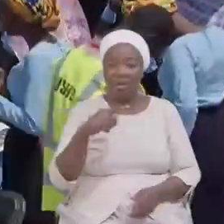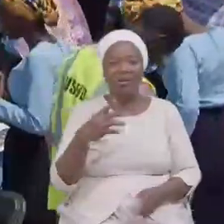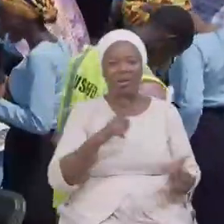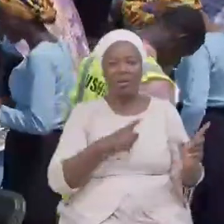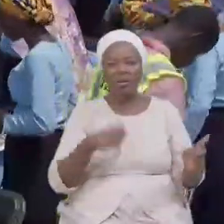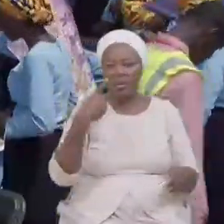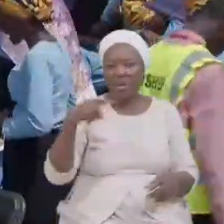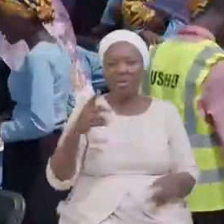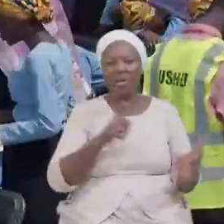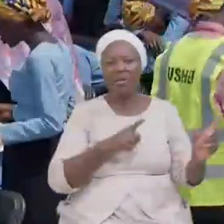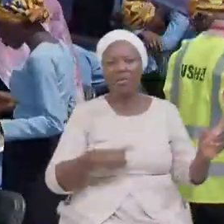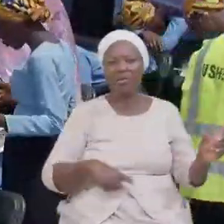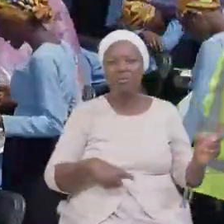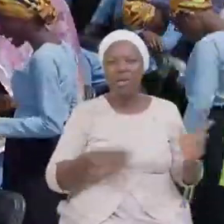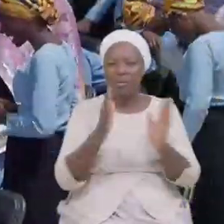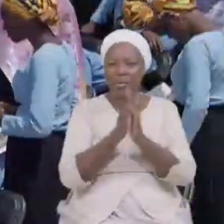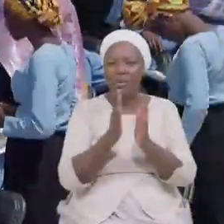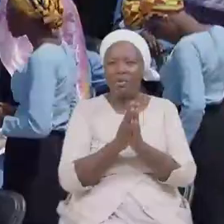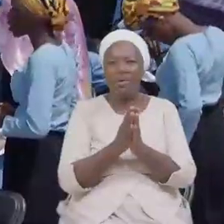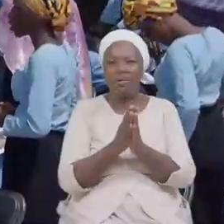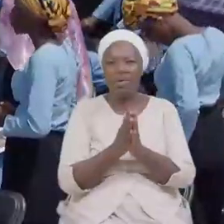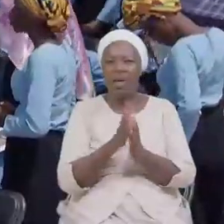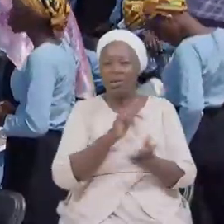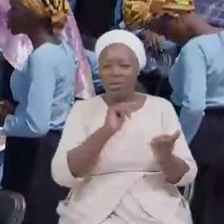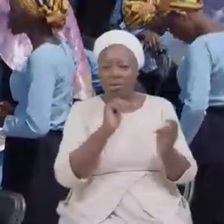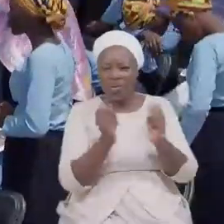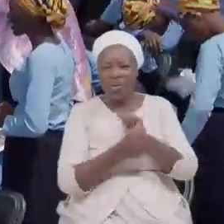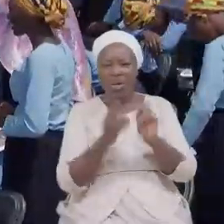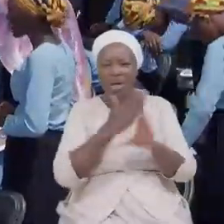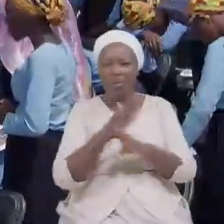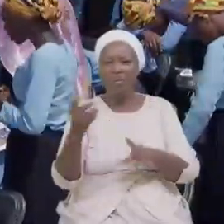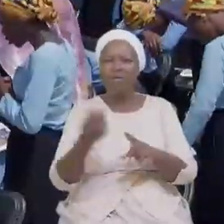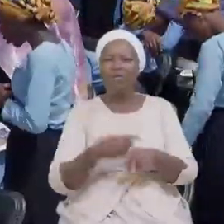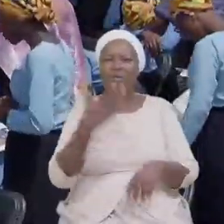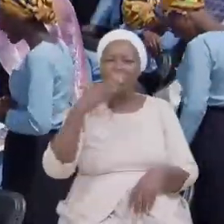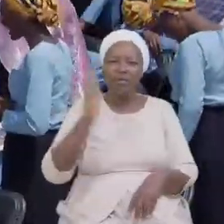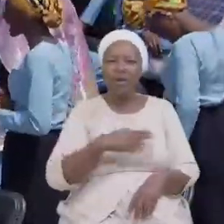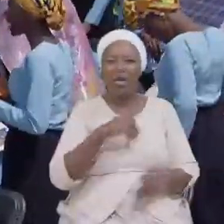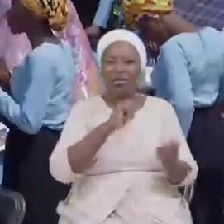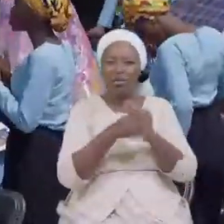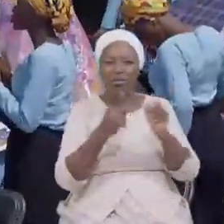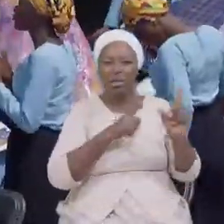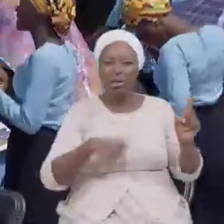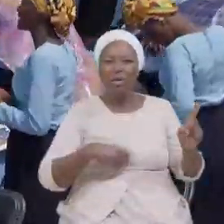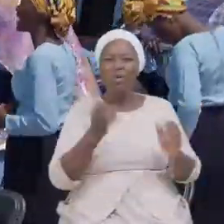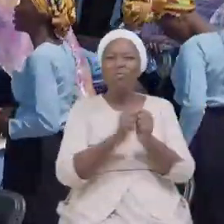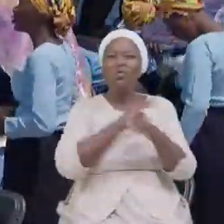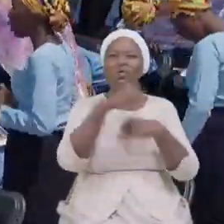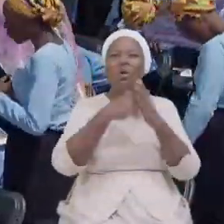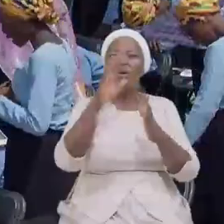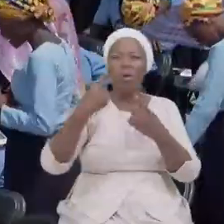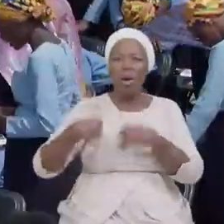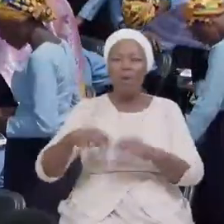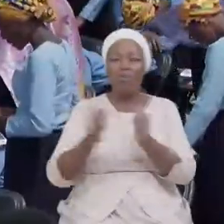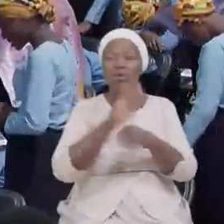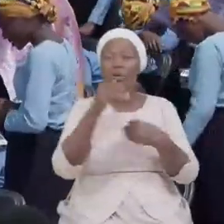Tell him, turn away from evil and turn to the Lord with all your heart, all your soul, and